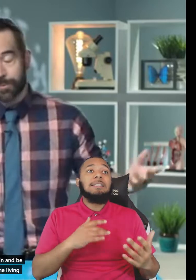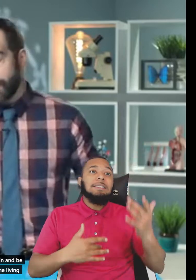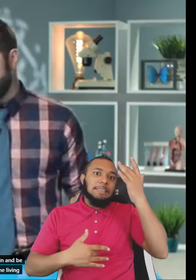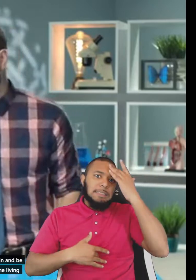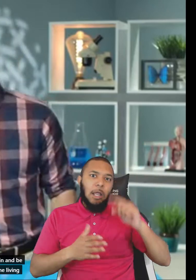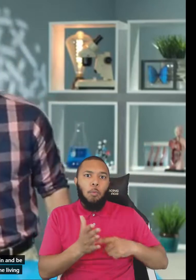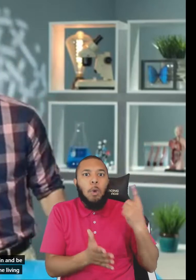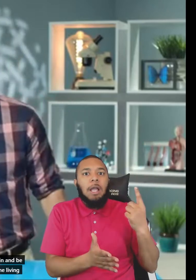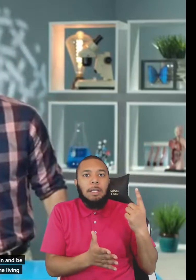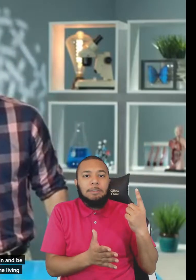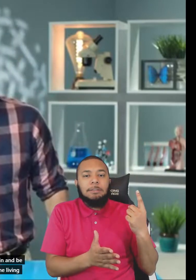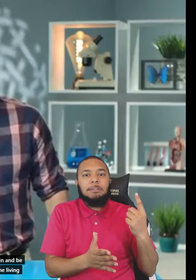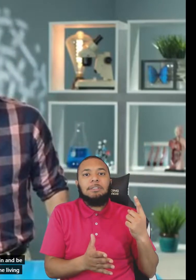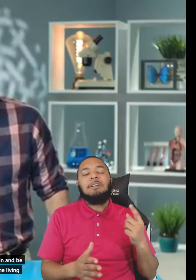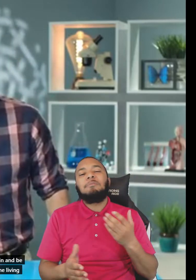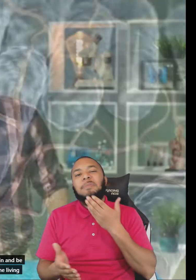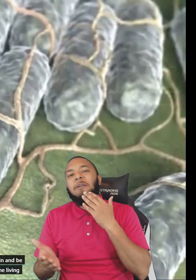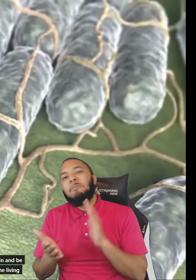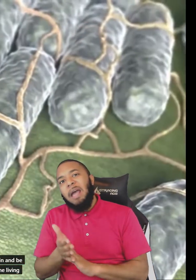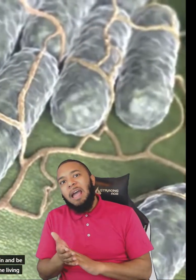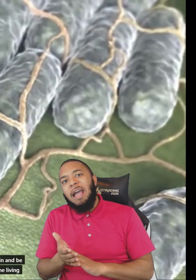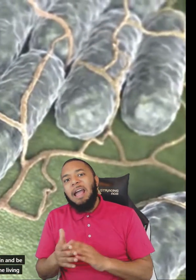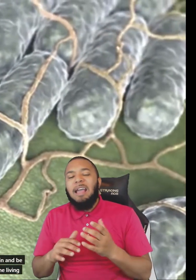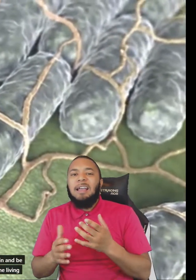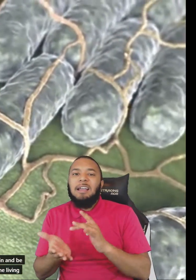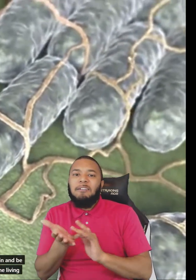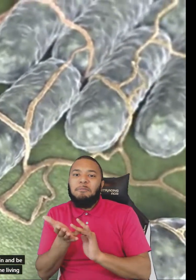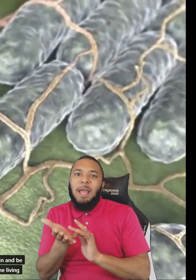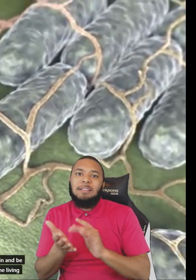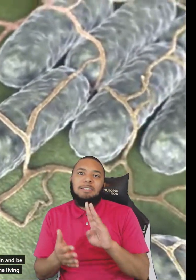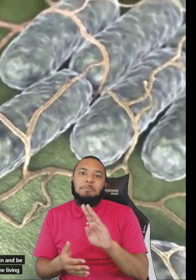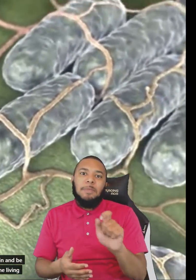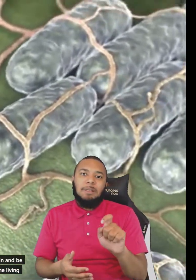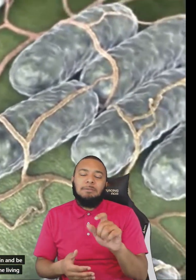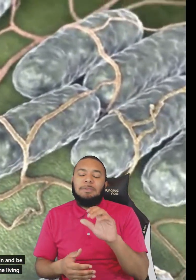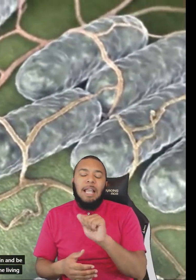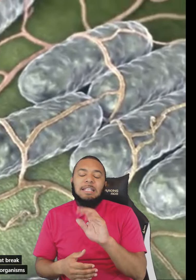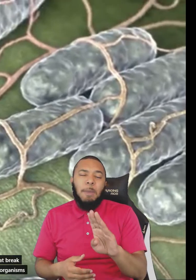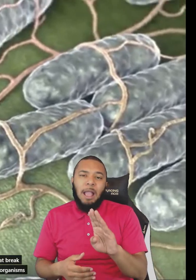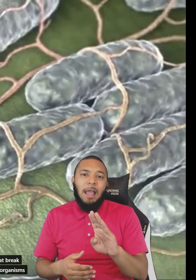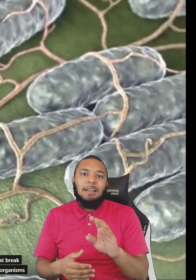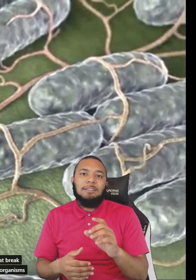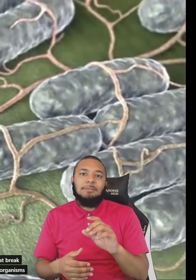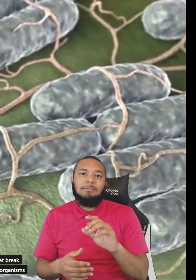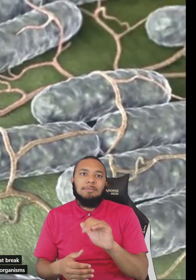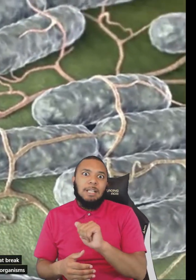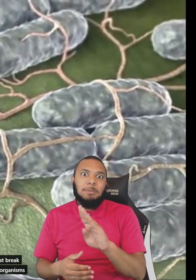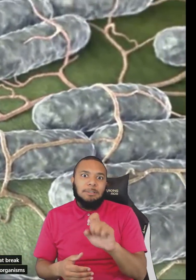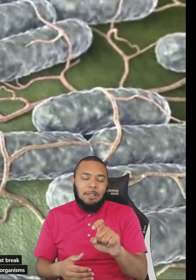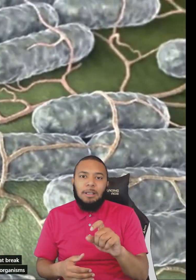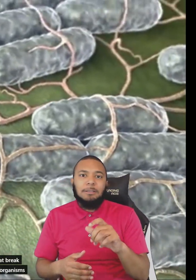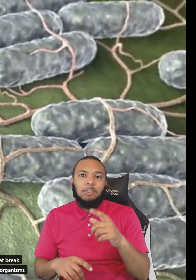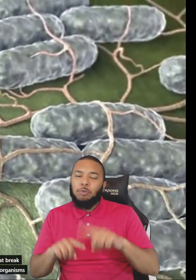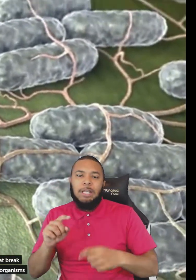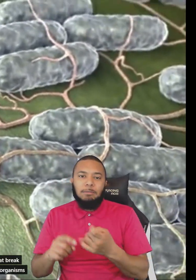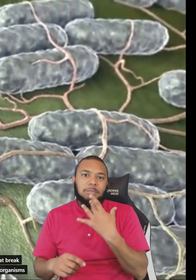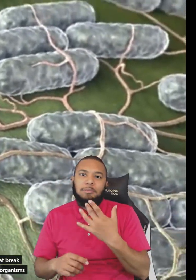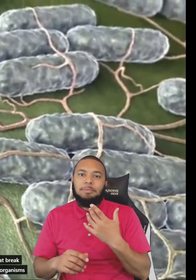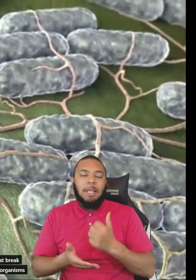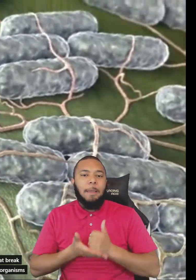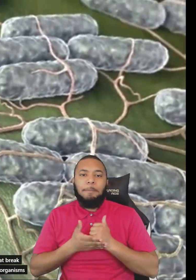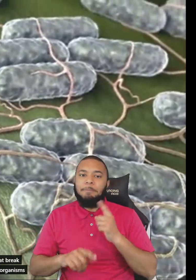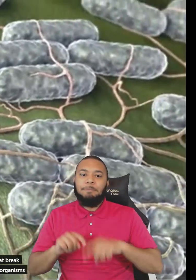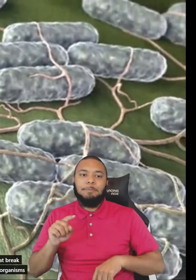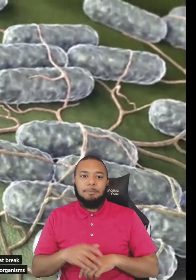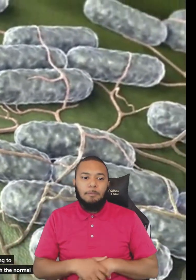just take amoxicillin and be over it. Bacteria, they are the living single-celled organisms that break down the tissues